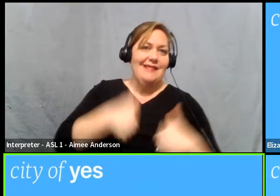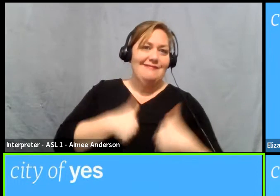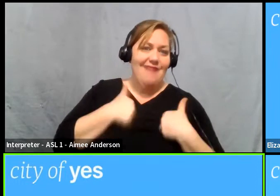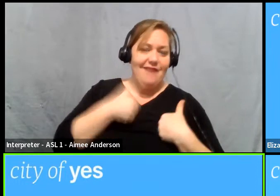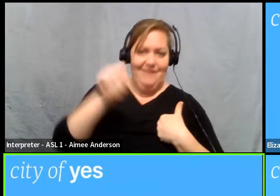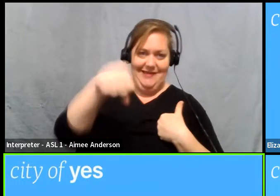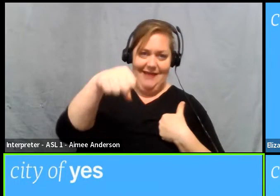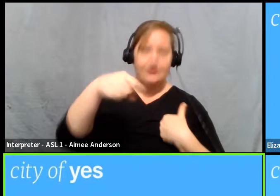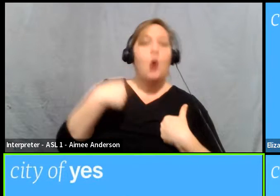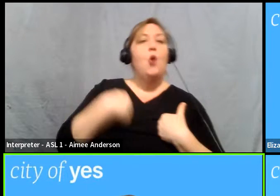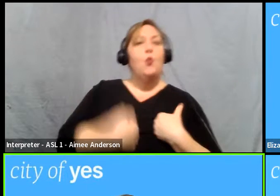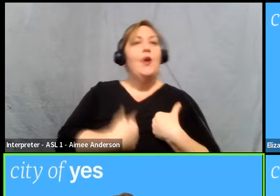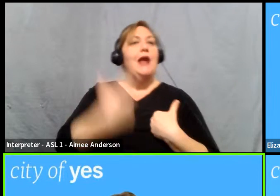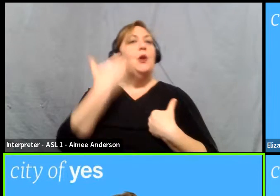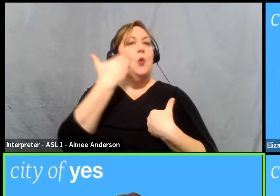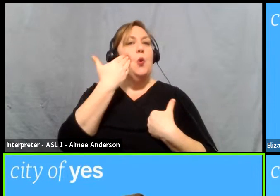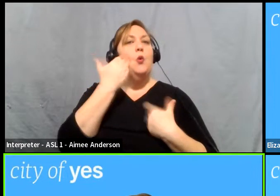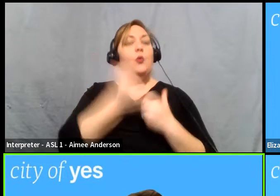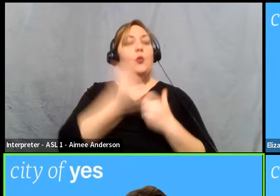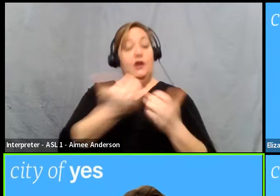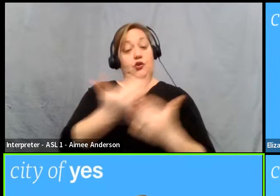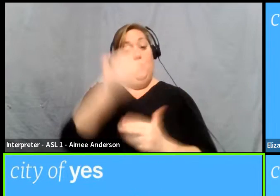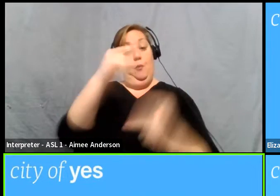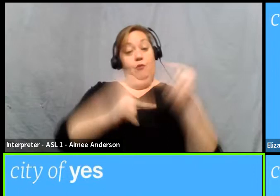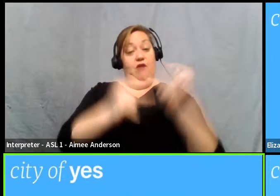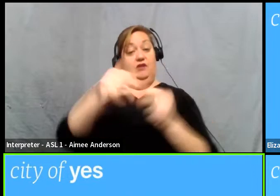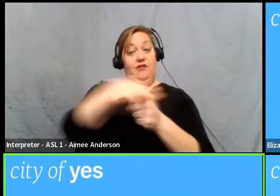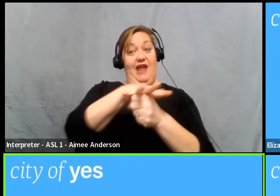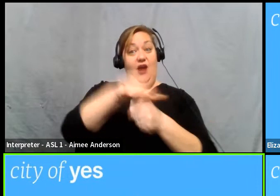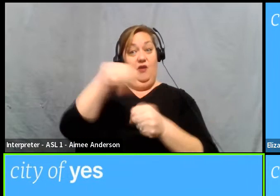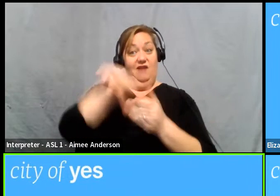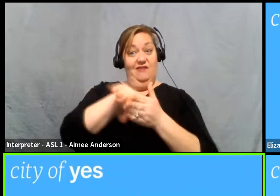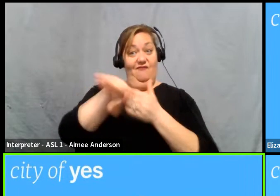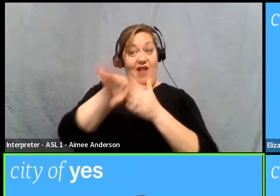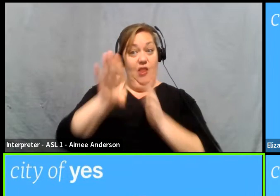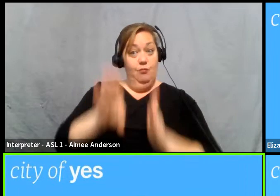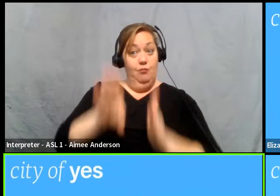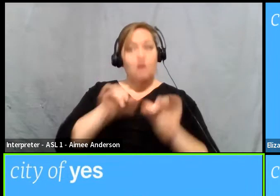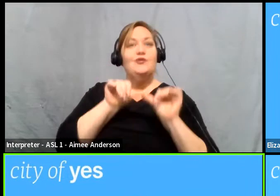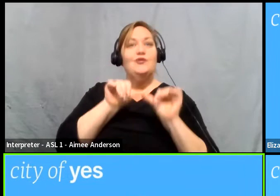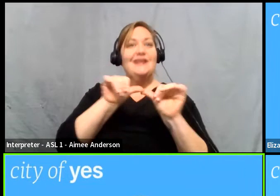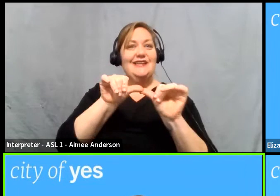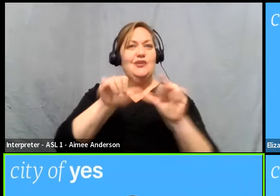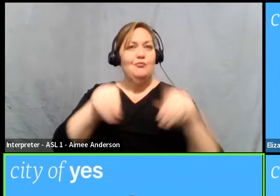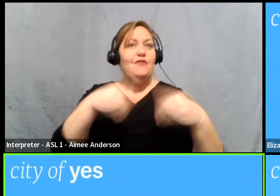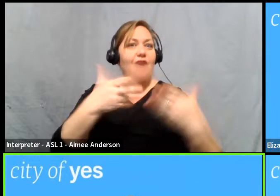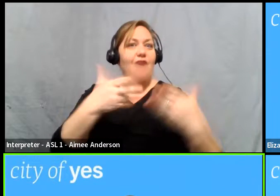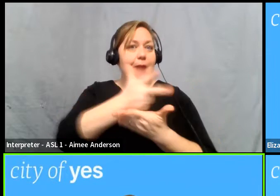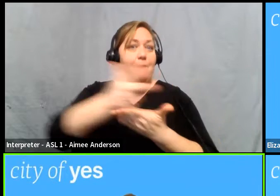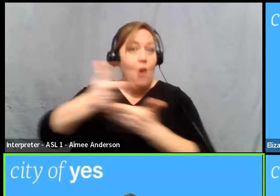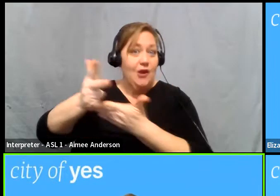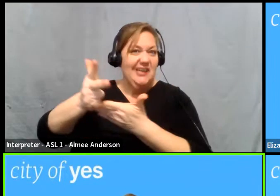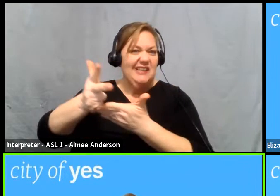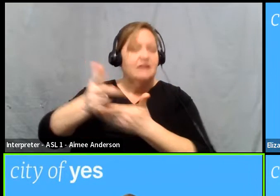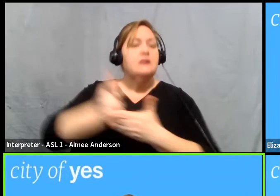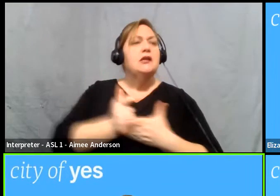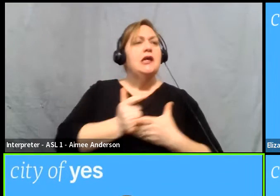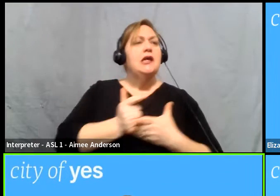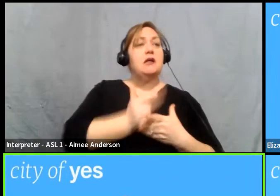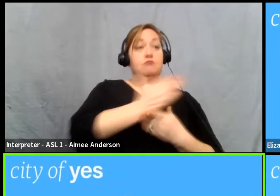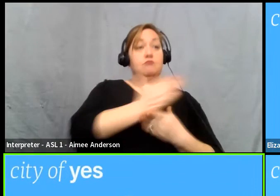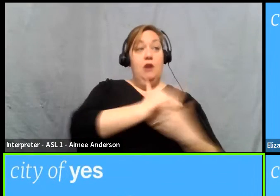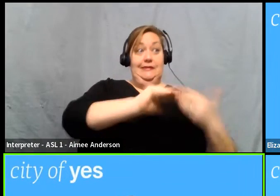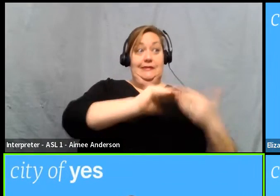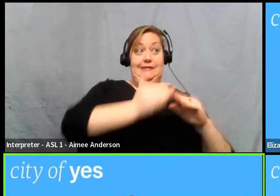We anticipate that in new buildings in those areas, developers will continue to provide parking in parts of the city that